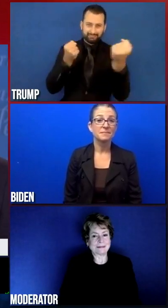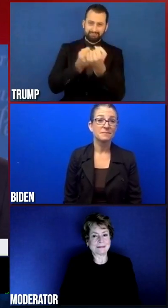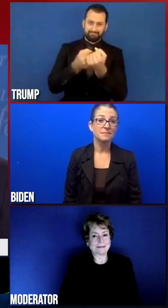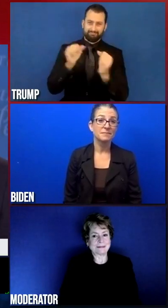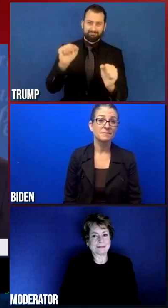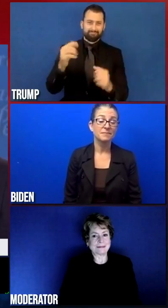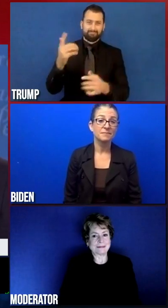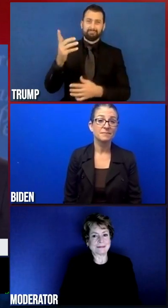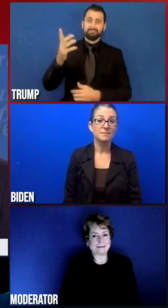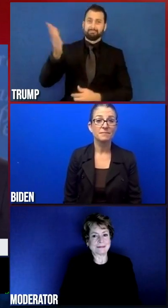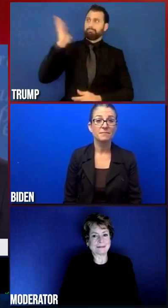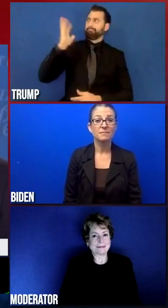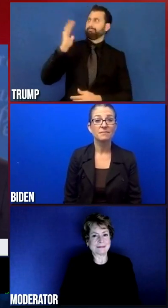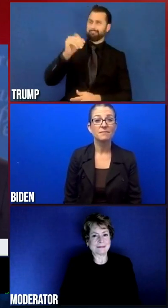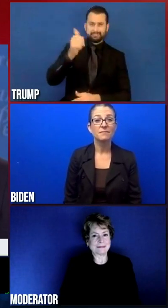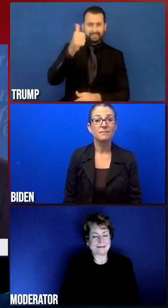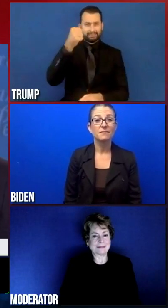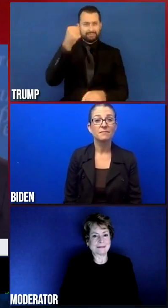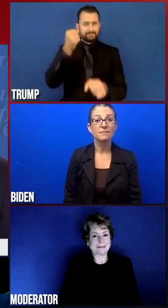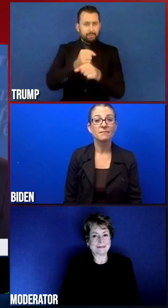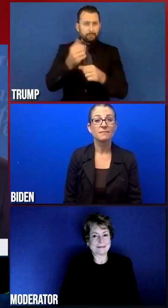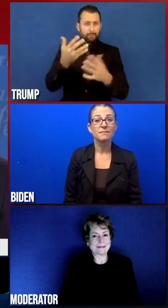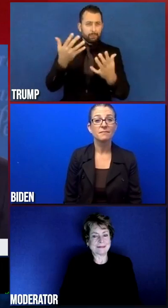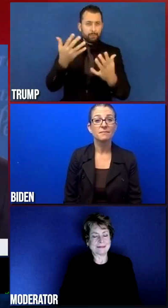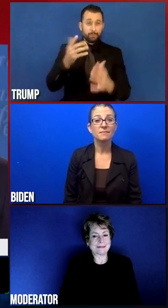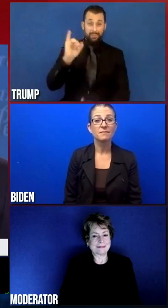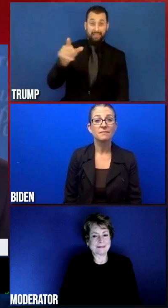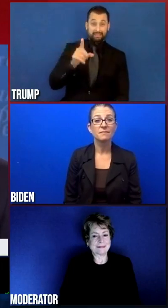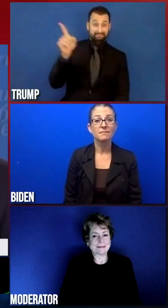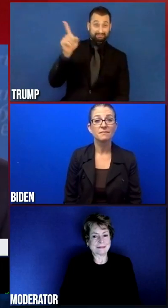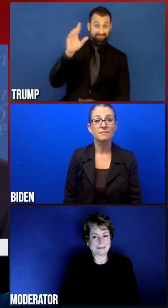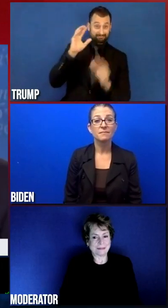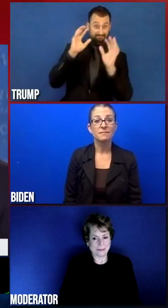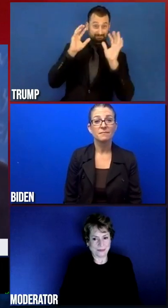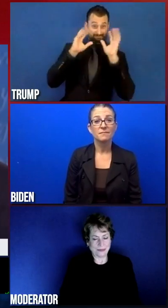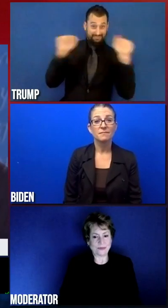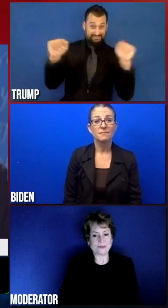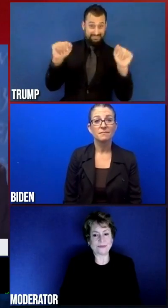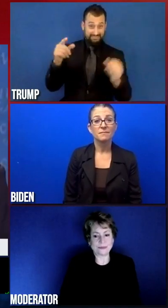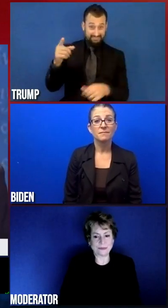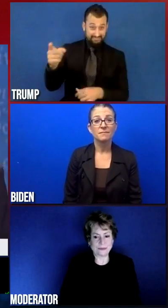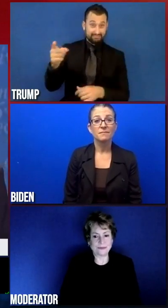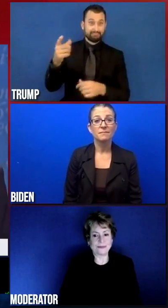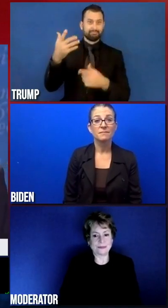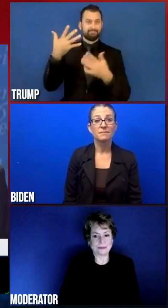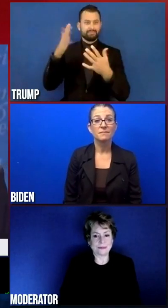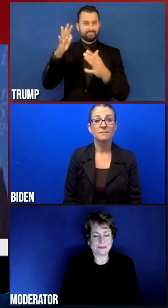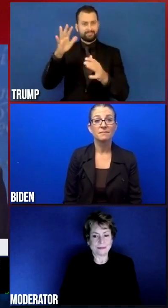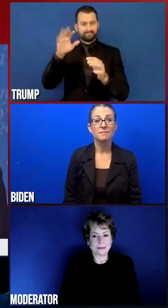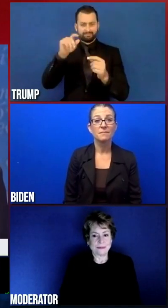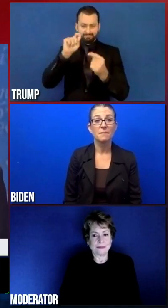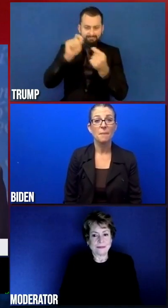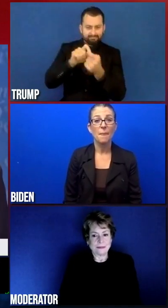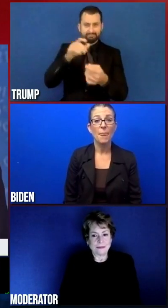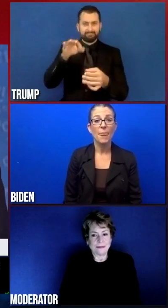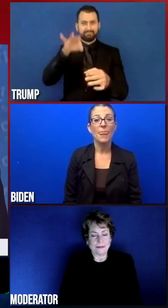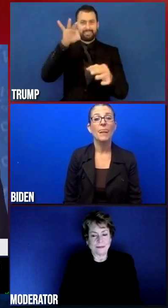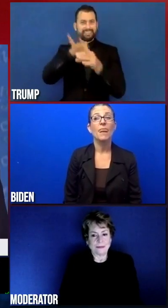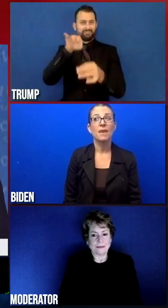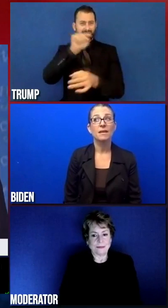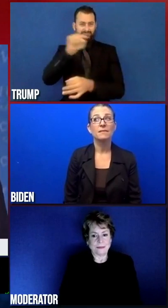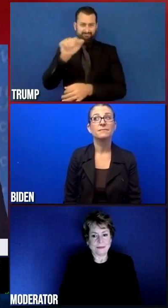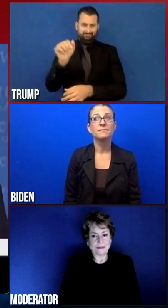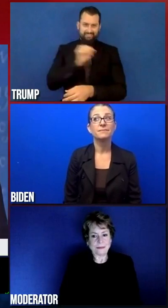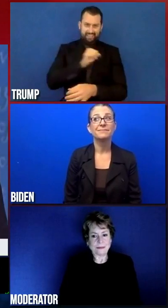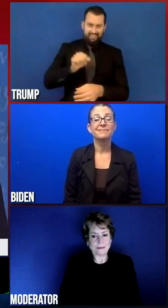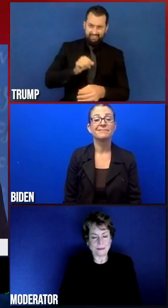a president and the Senate is elected for a period of time, but a president's elected for 4 years. We're not elected for 3 years. I'm not elected for